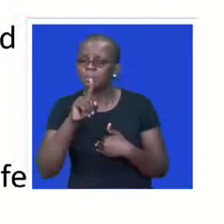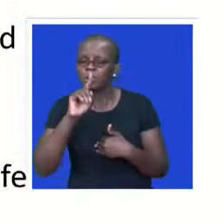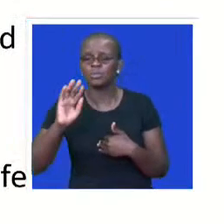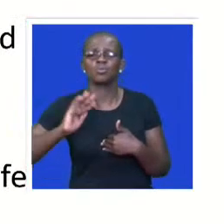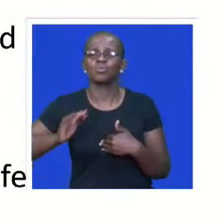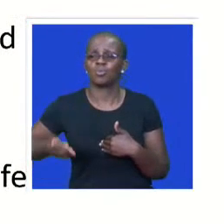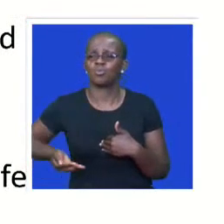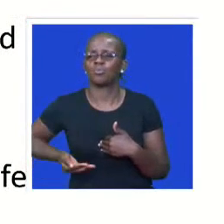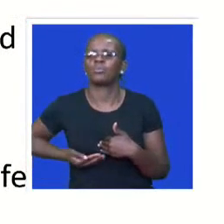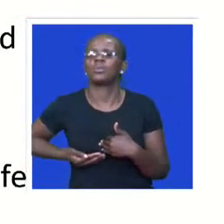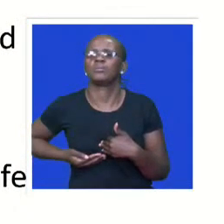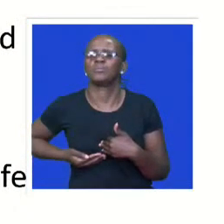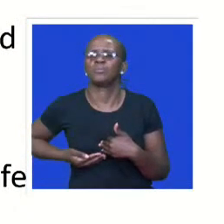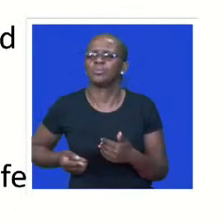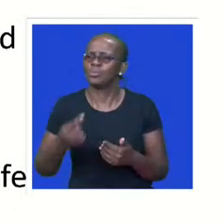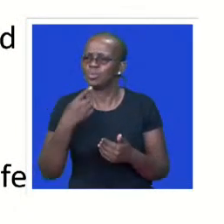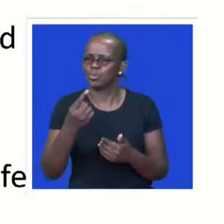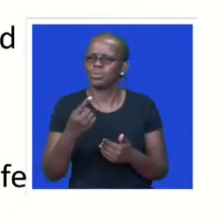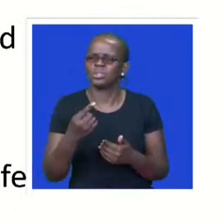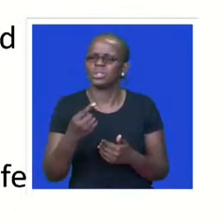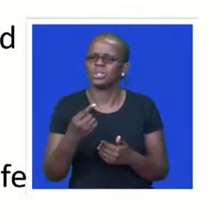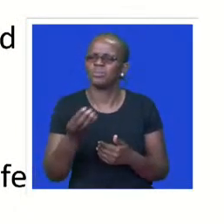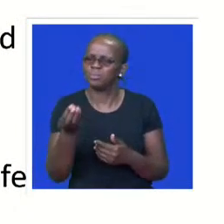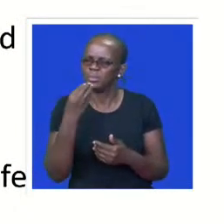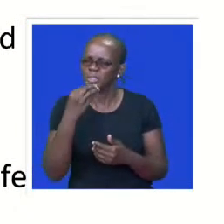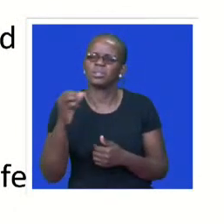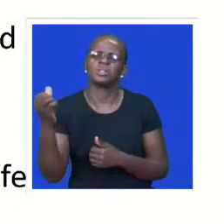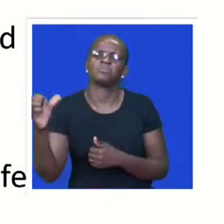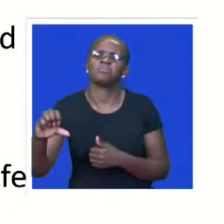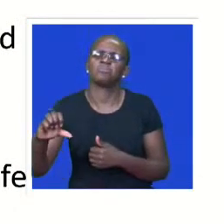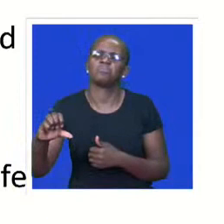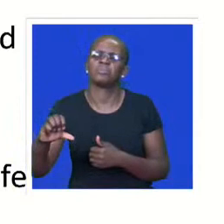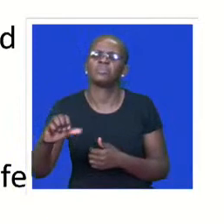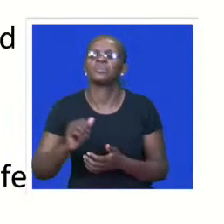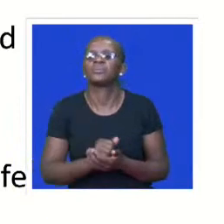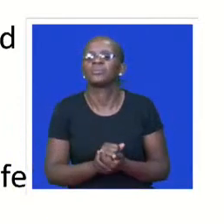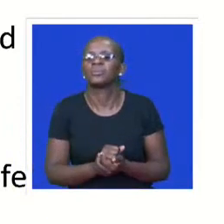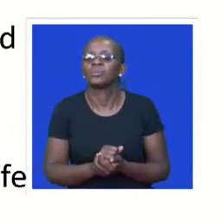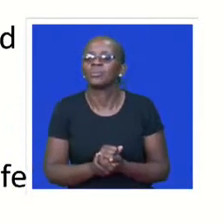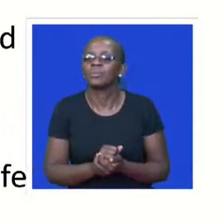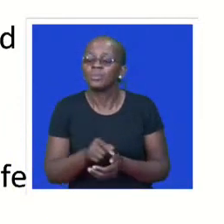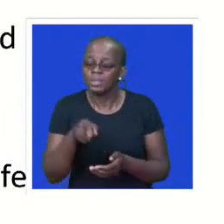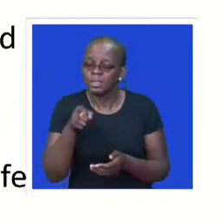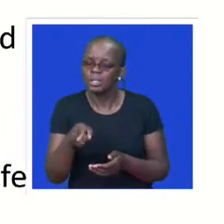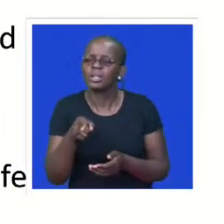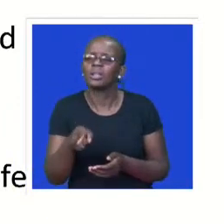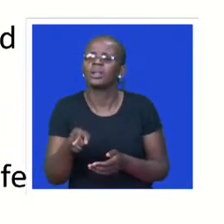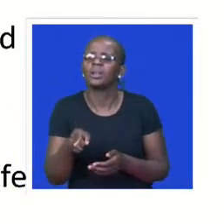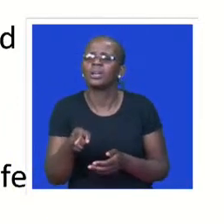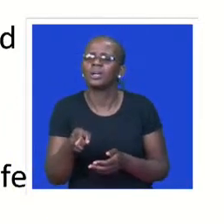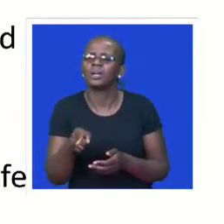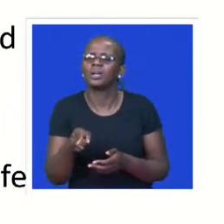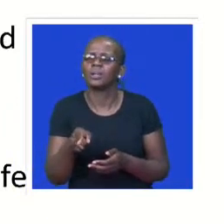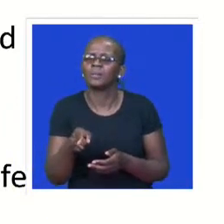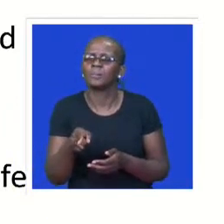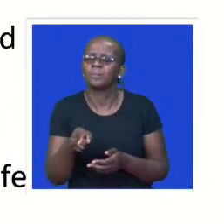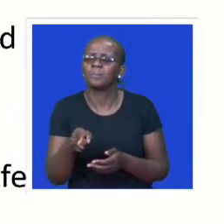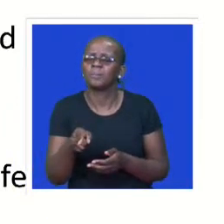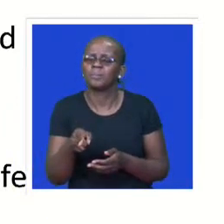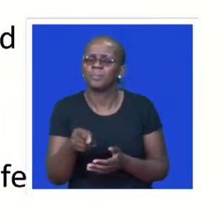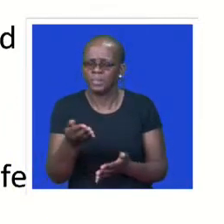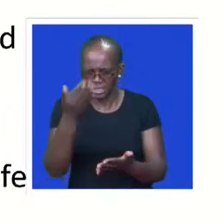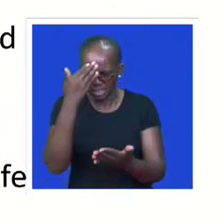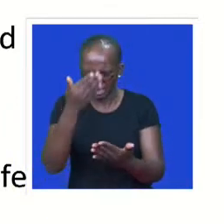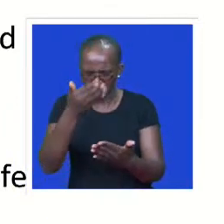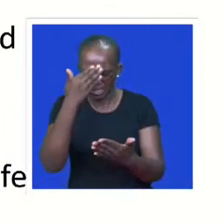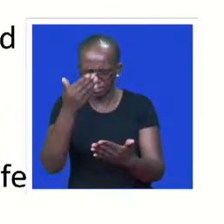about her wrongs, what did Eve do? We learned that Eve blamed the serpent. So you can see them